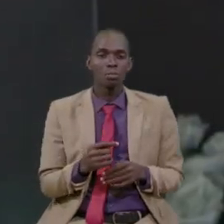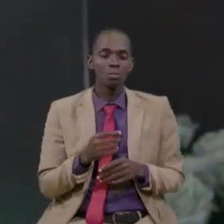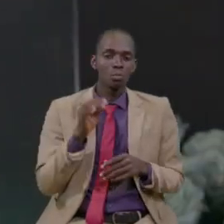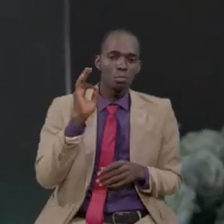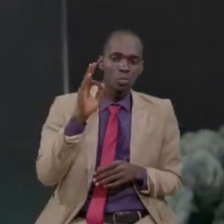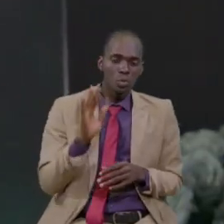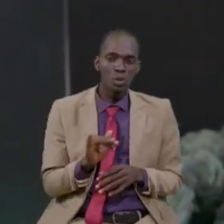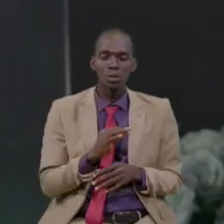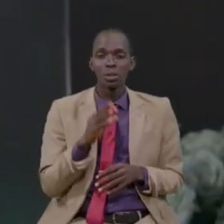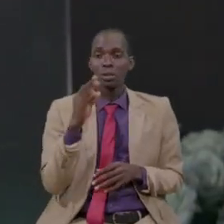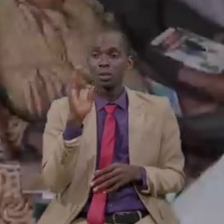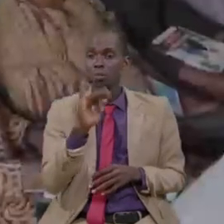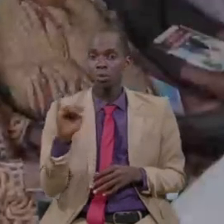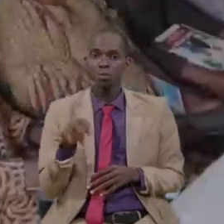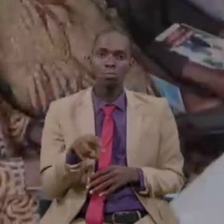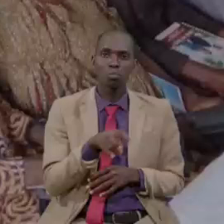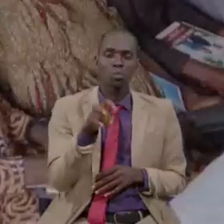weak. Am I weak?